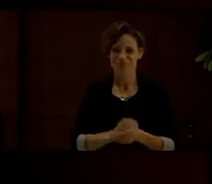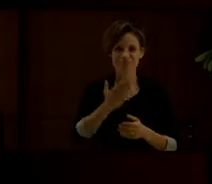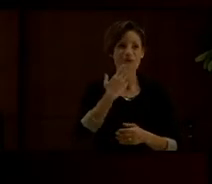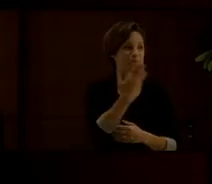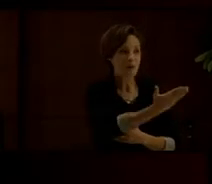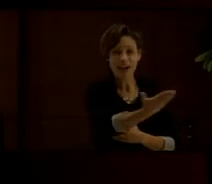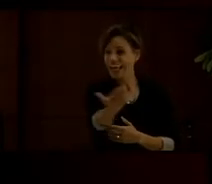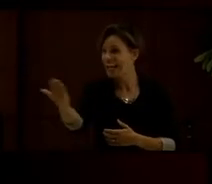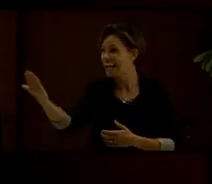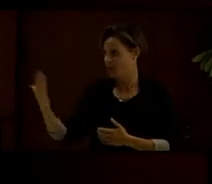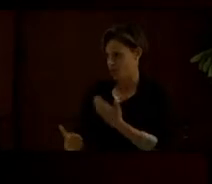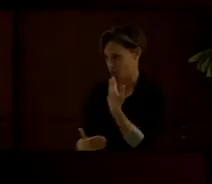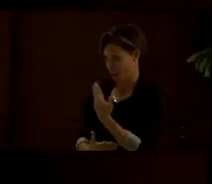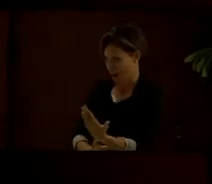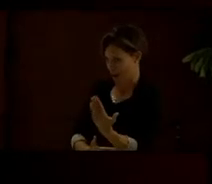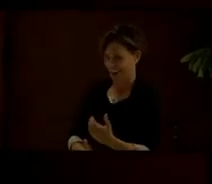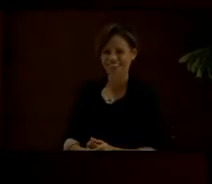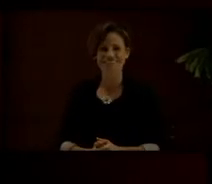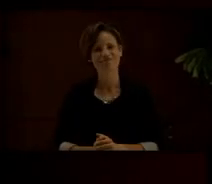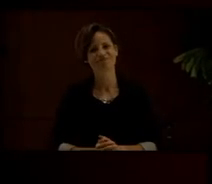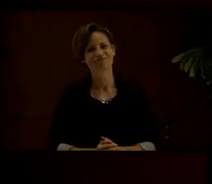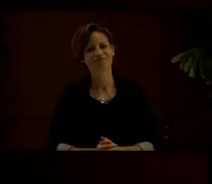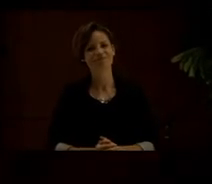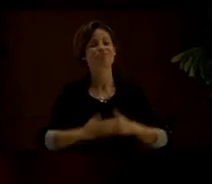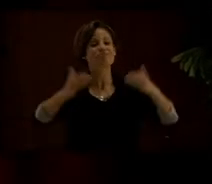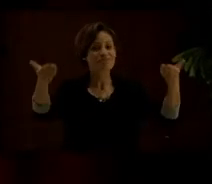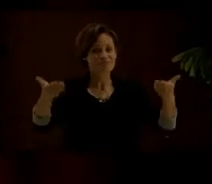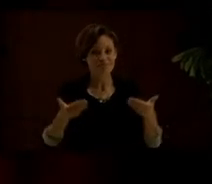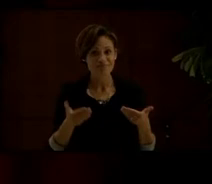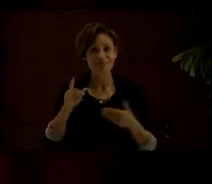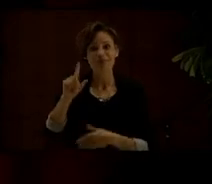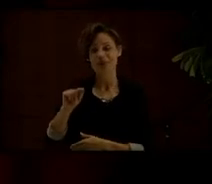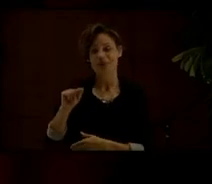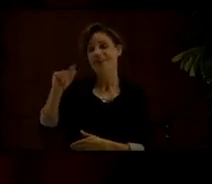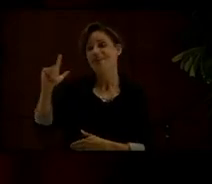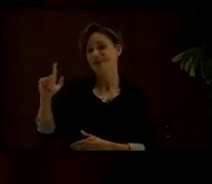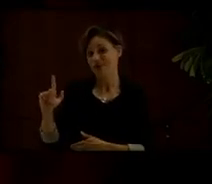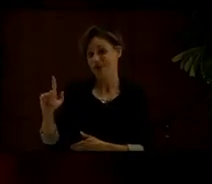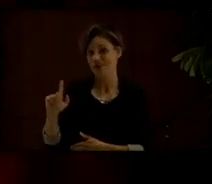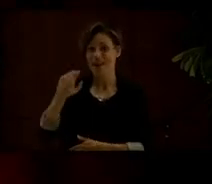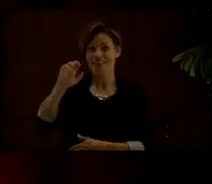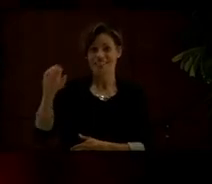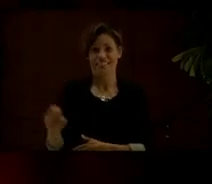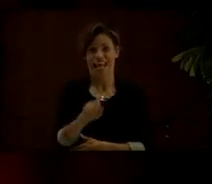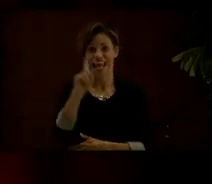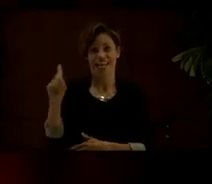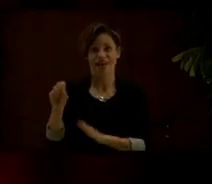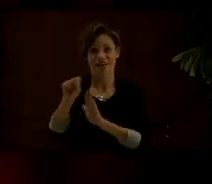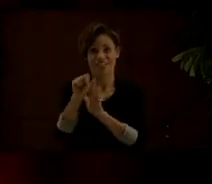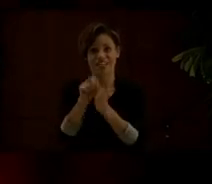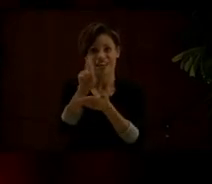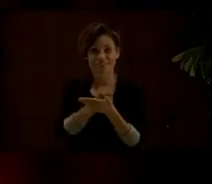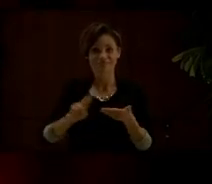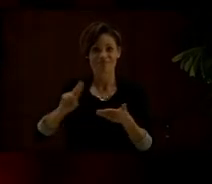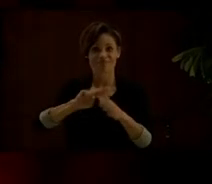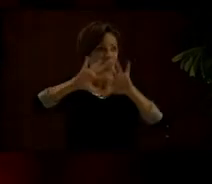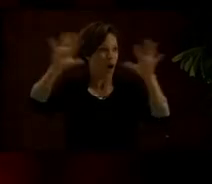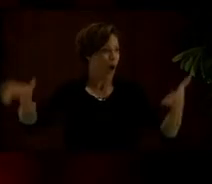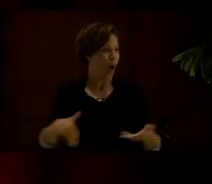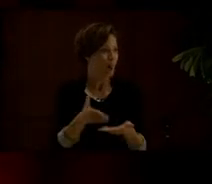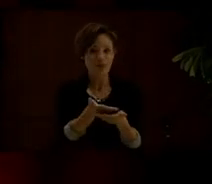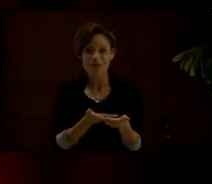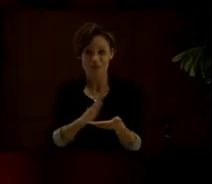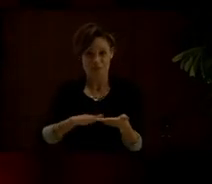Good morning. Good morning. Welcome to the 2021 San Diego State University All